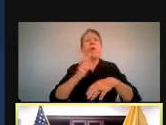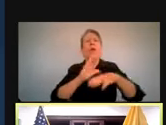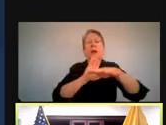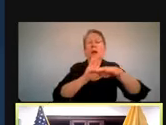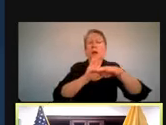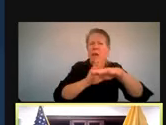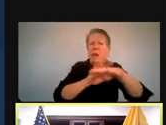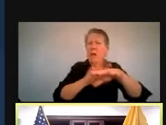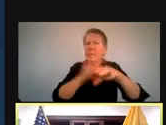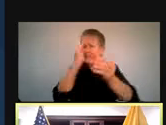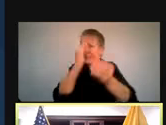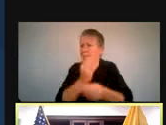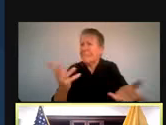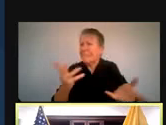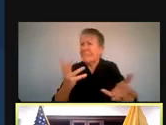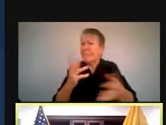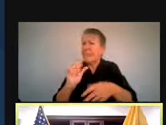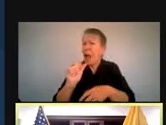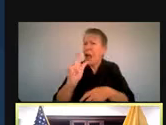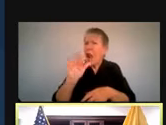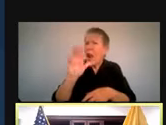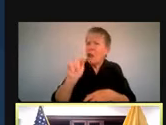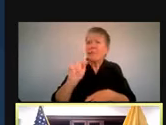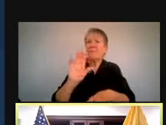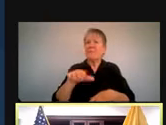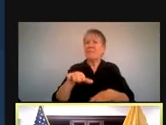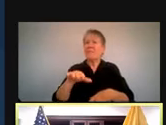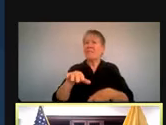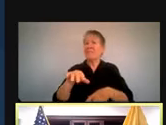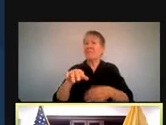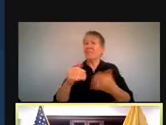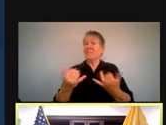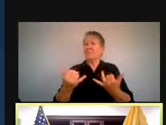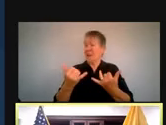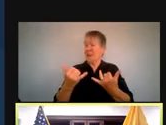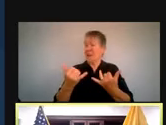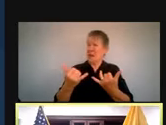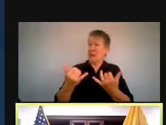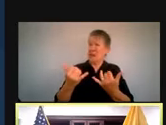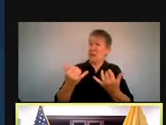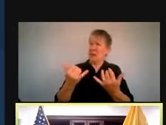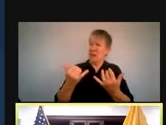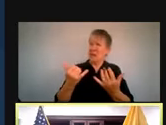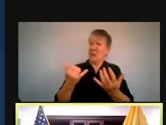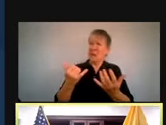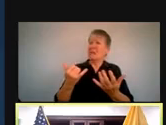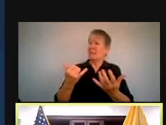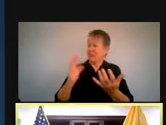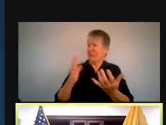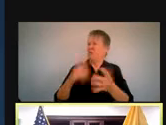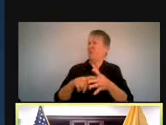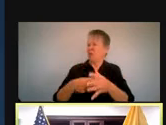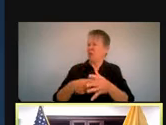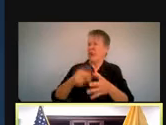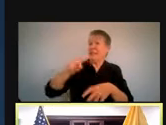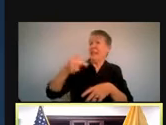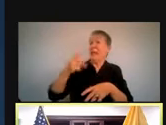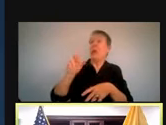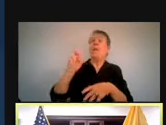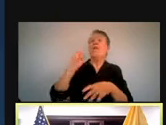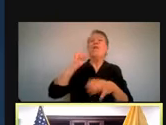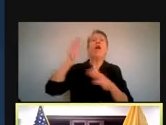second wave of the coronavirus is no longer something off in the future. It is coming, and it is coming now. We have been